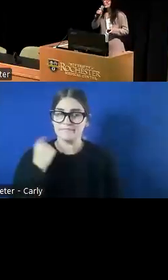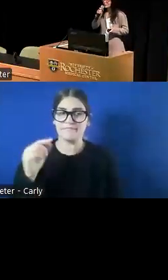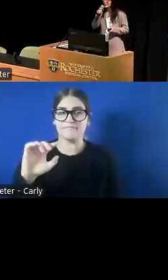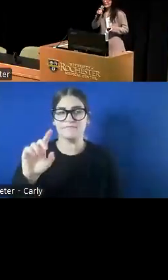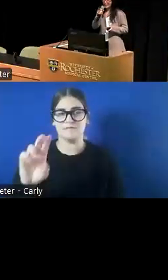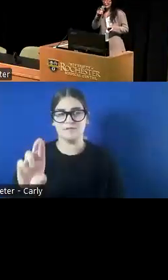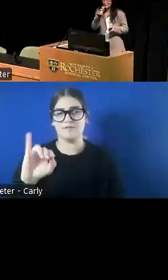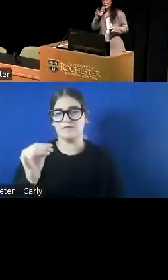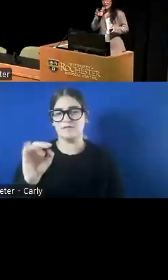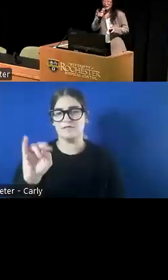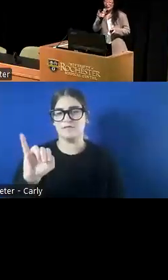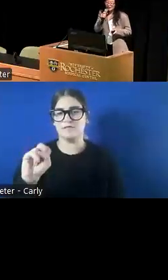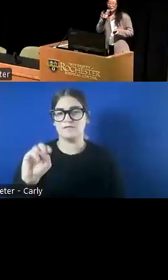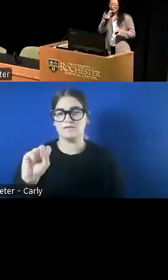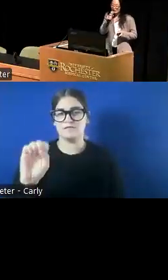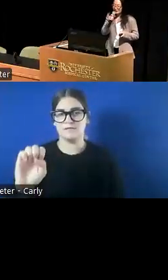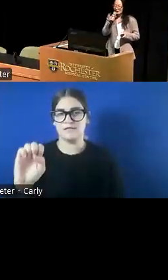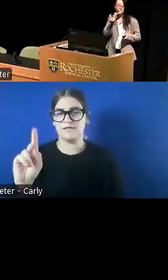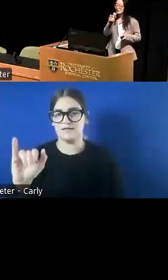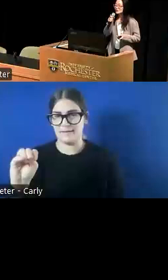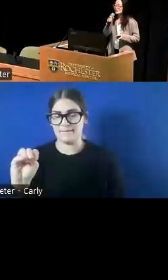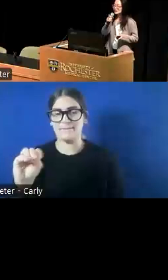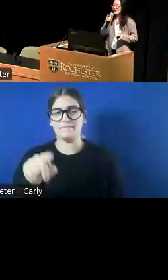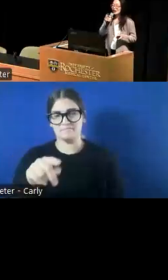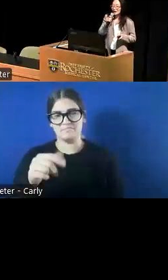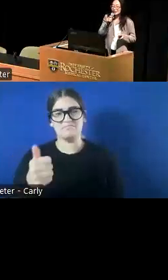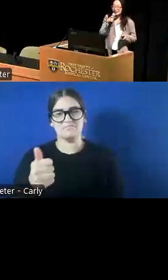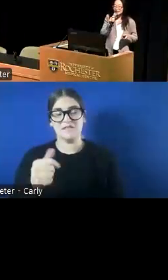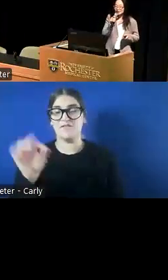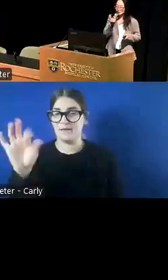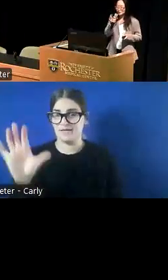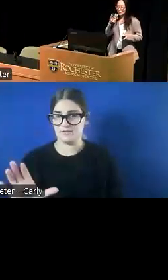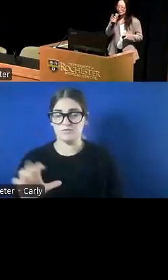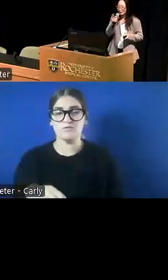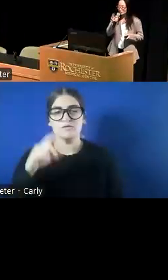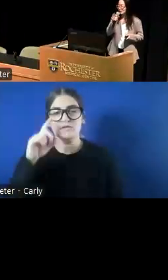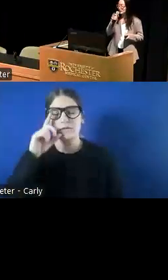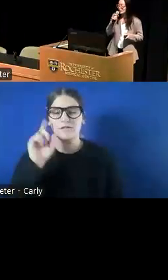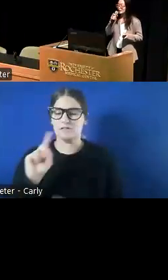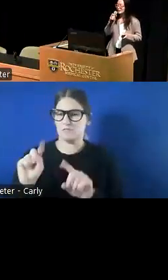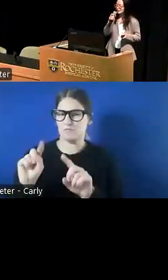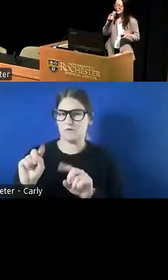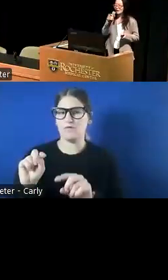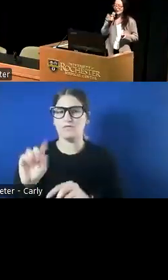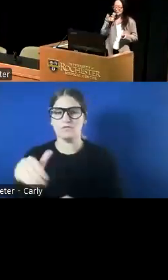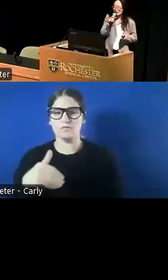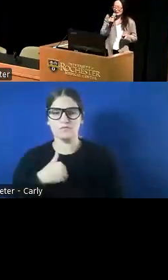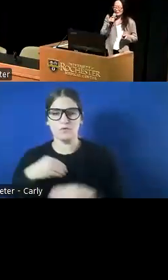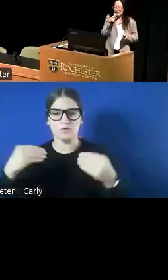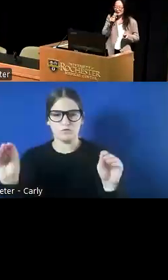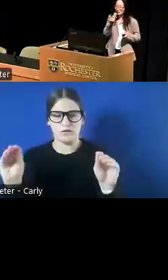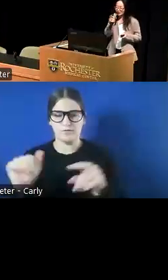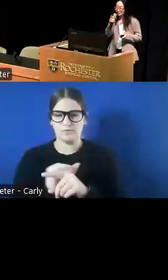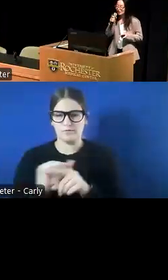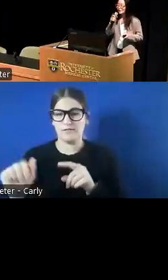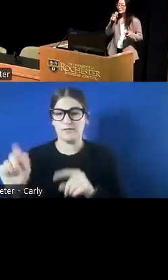is an ordained pastor and a clinical psychologist who will be attending the Soul Shop Train to Trainer course in Little Rock, Arkansas with